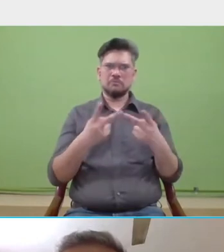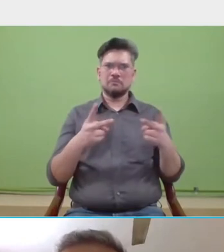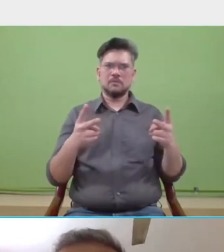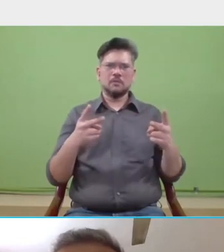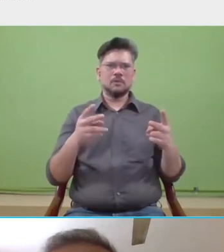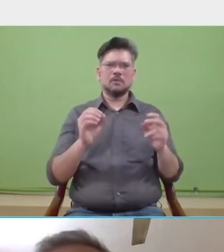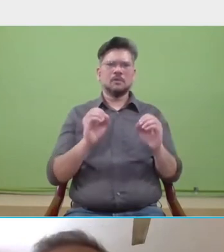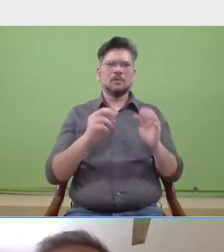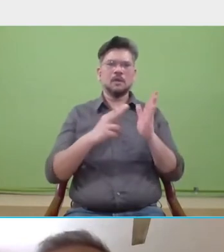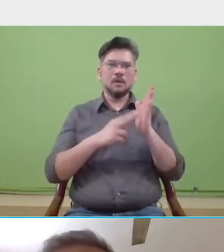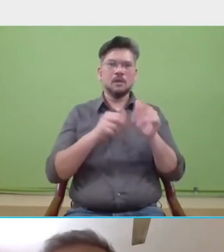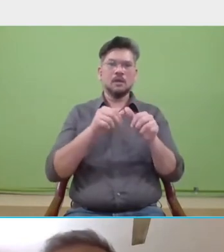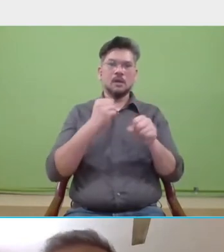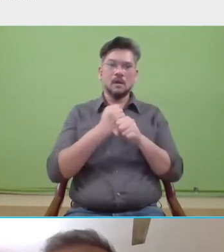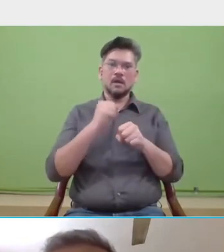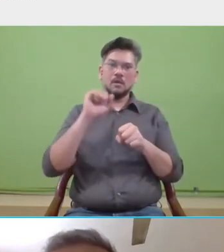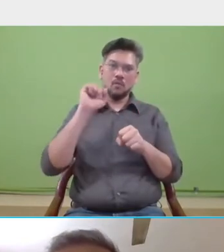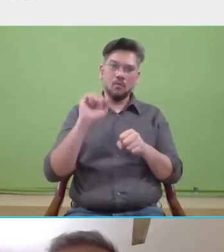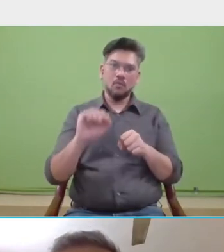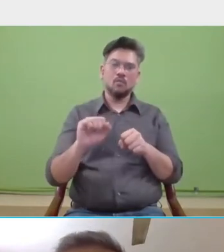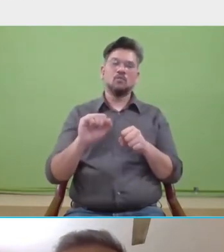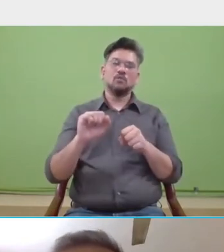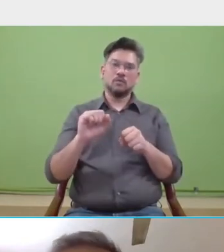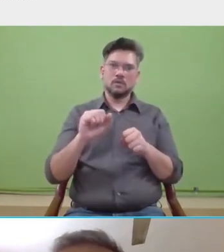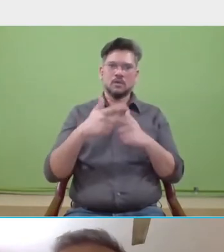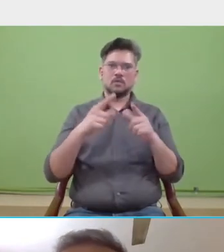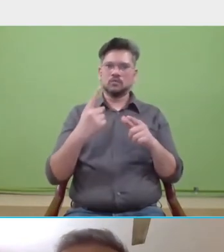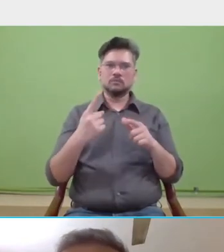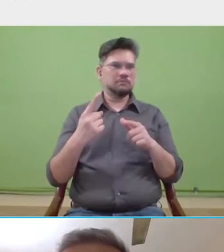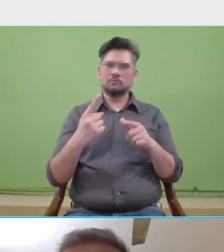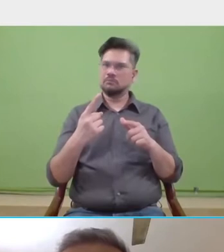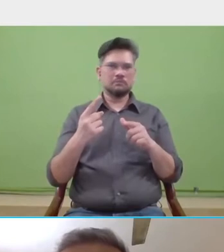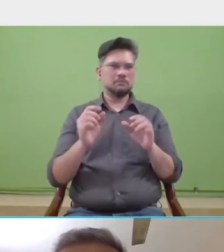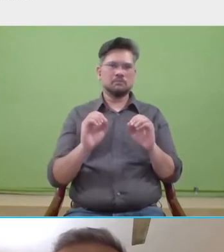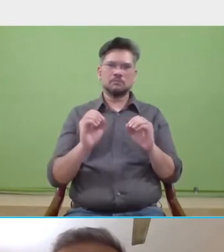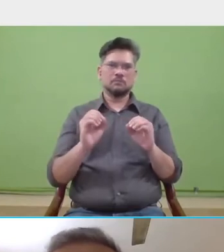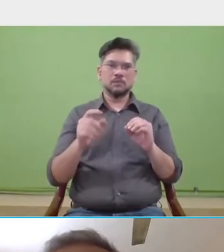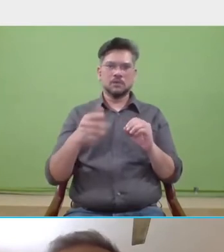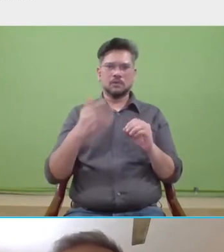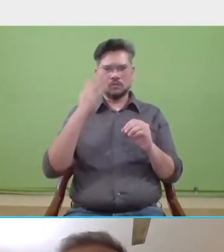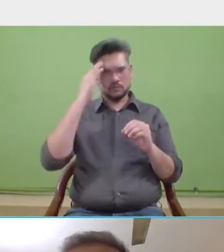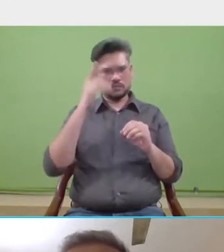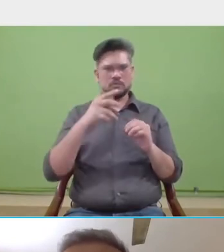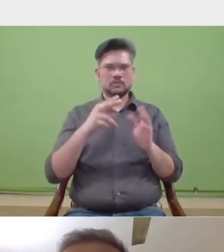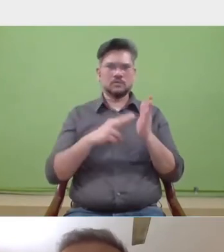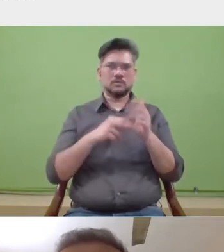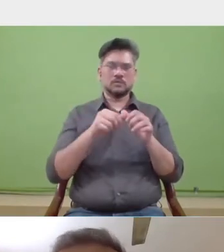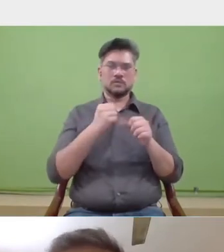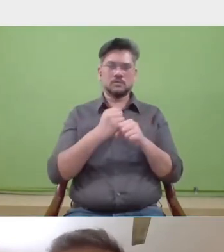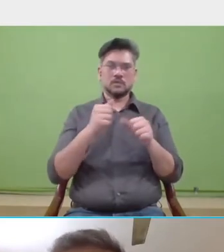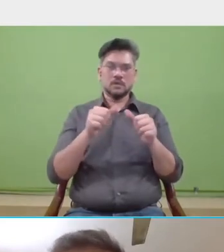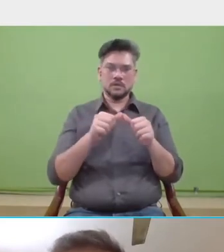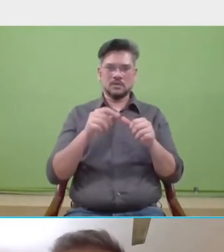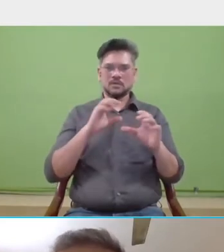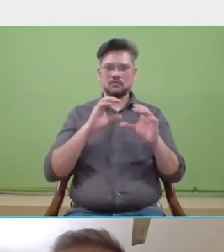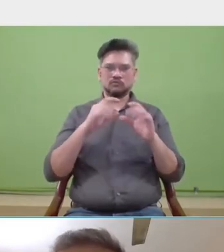um some of you might know that uh naga people communicate with each other using something called nagamese